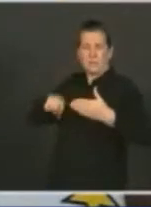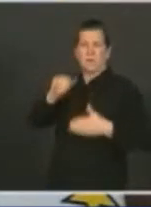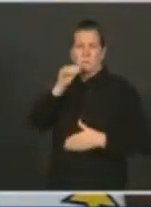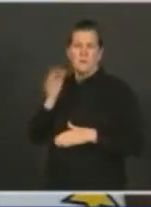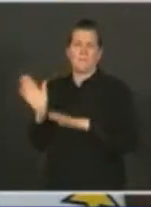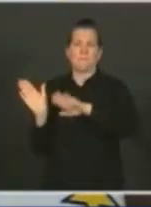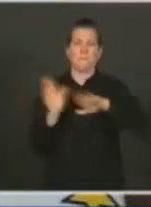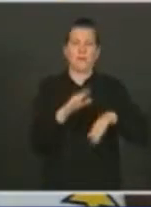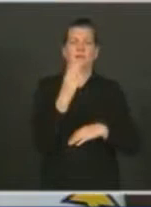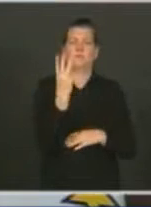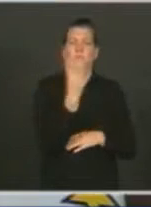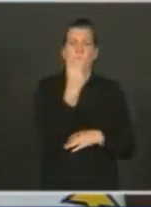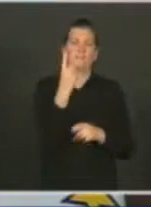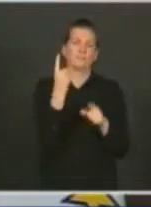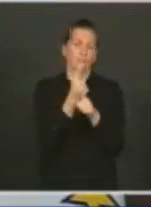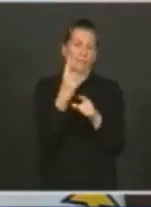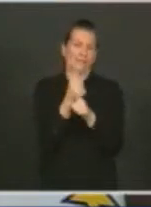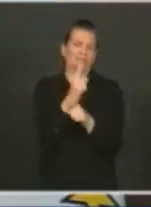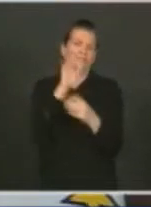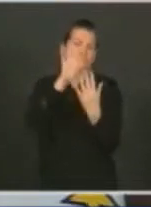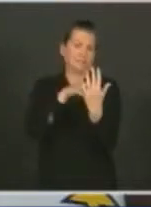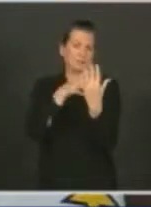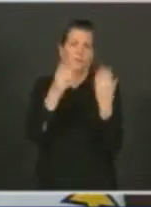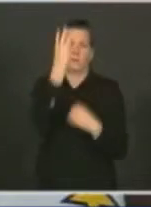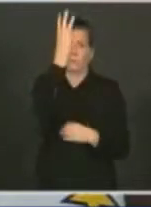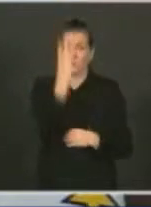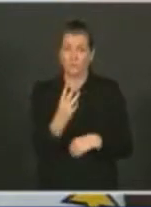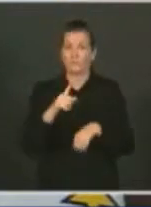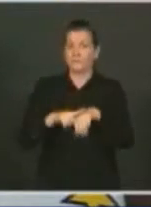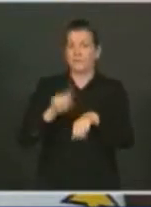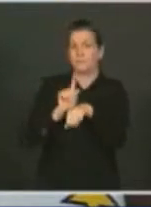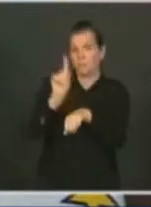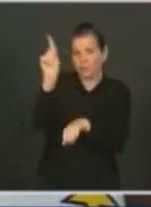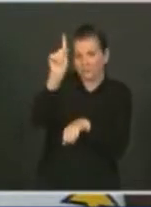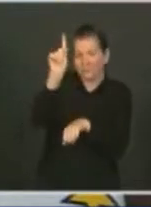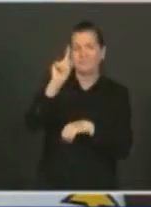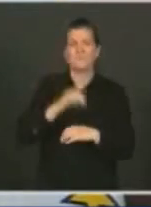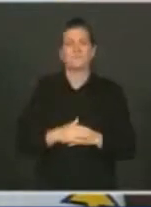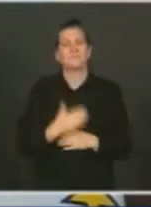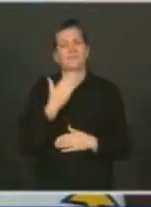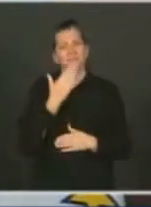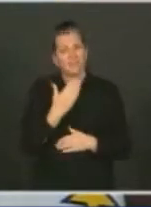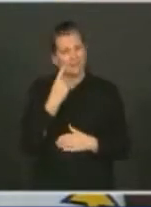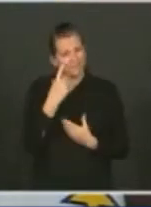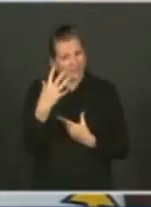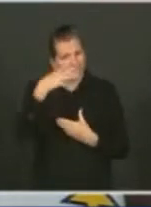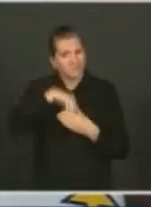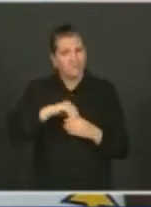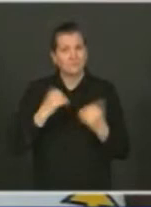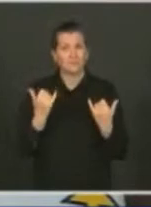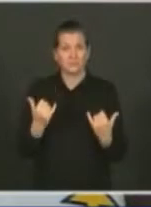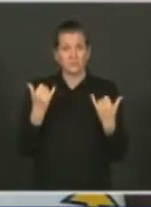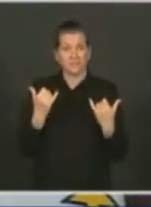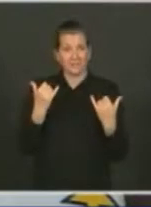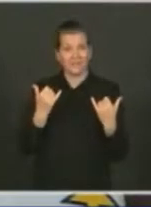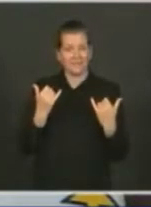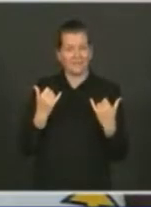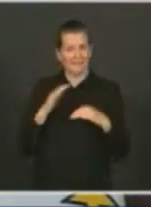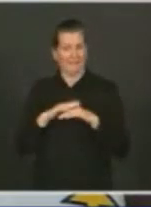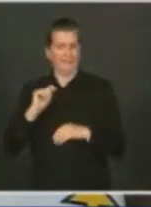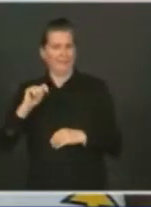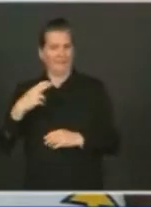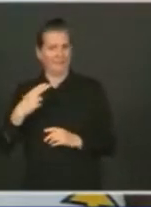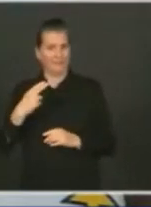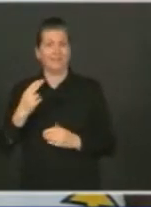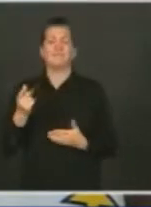Wednesday 1 p.m. time slot, and I want to thank you for tuning in today on a Thursday. But next week, we'll be back